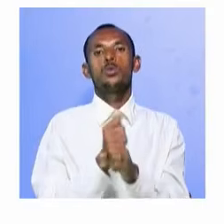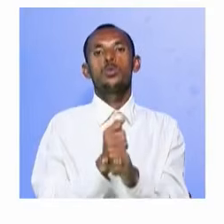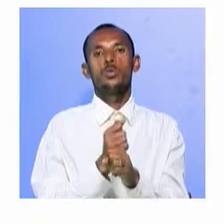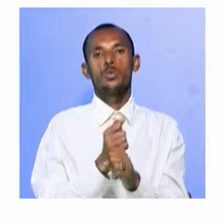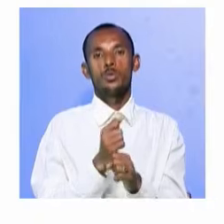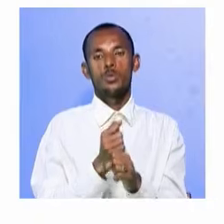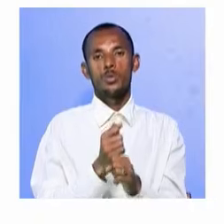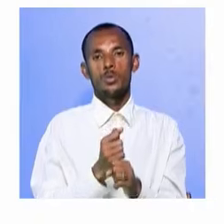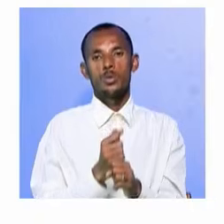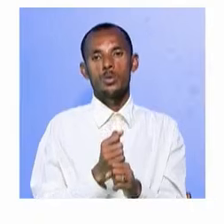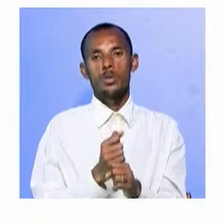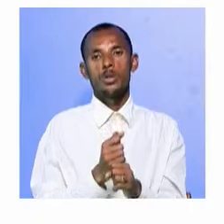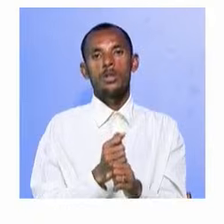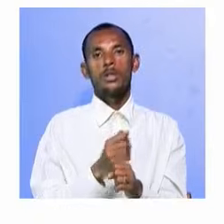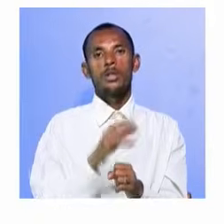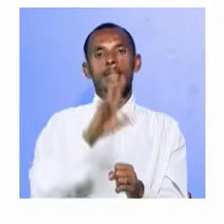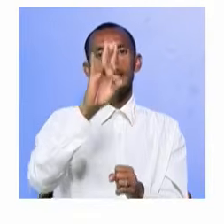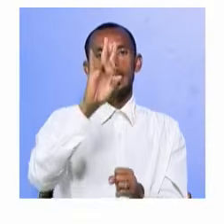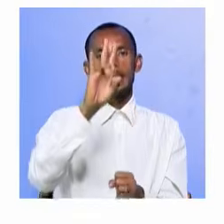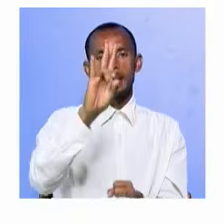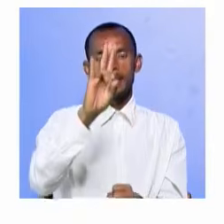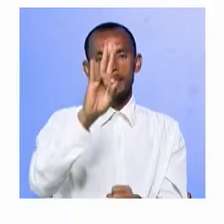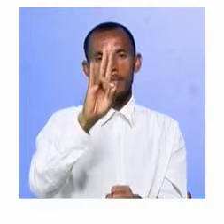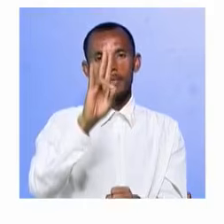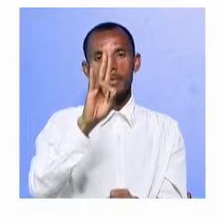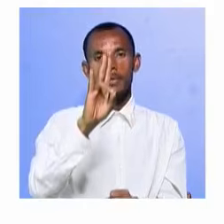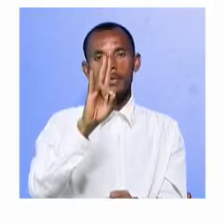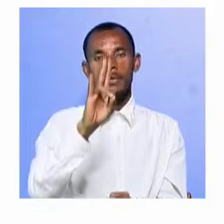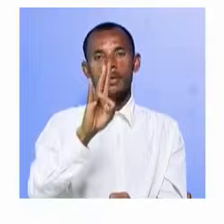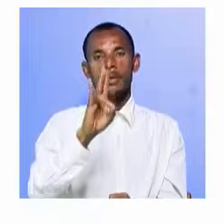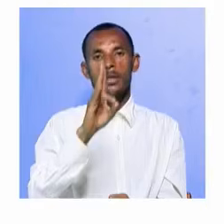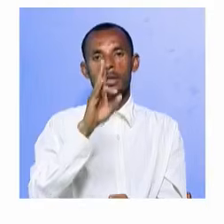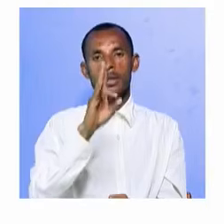operation 7,